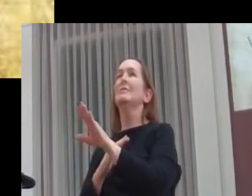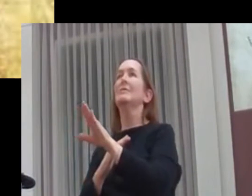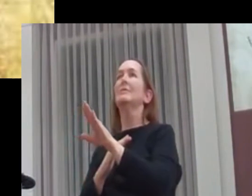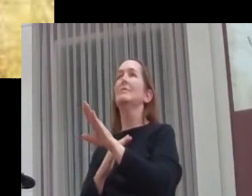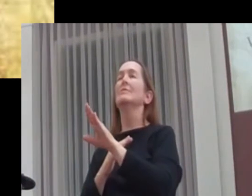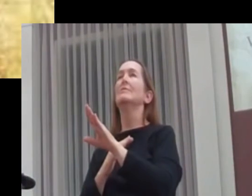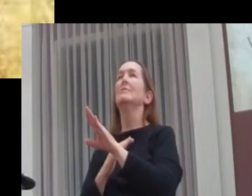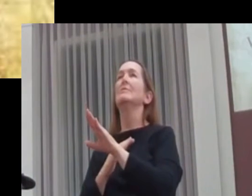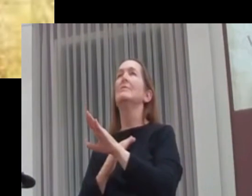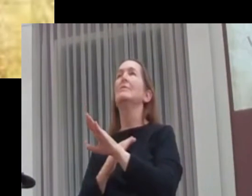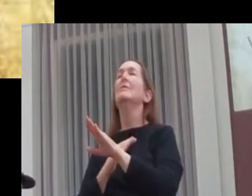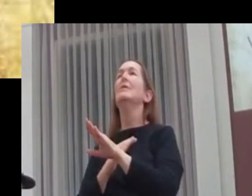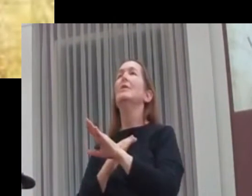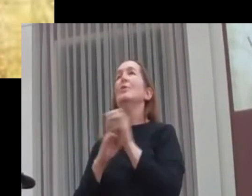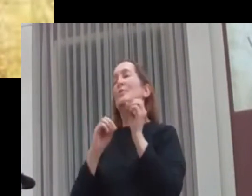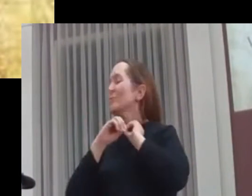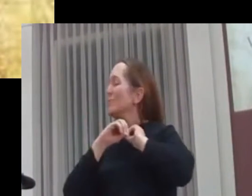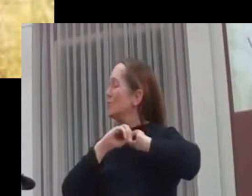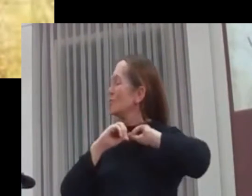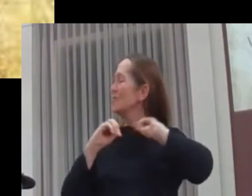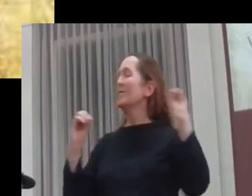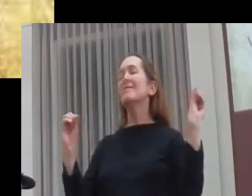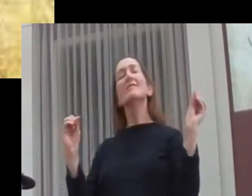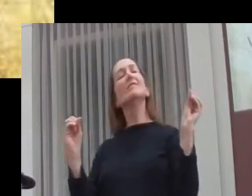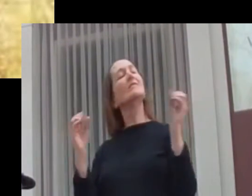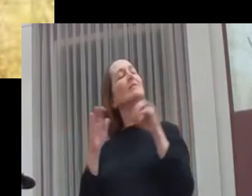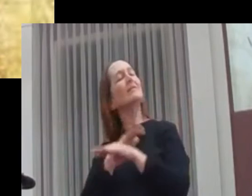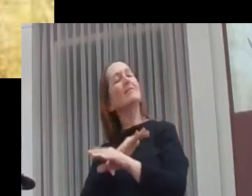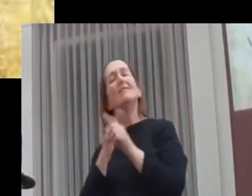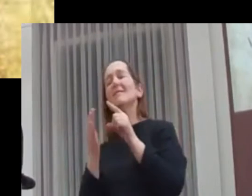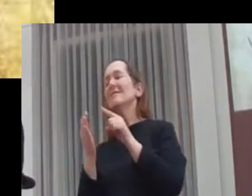let him come